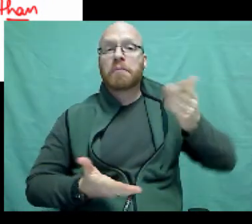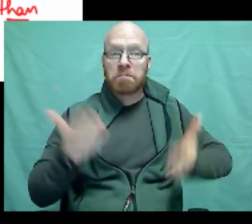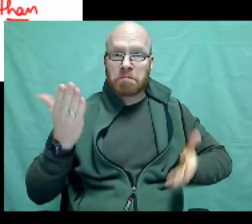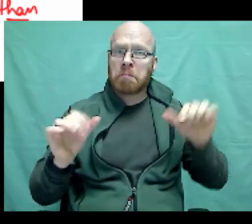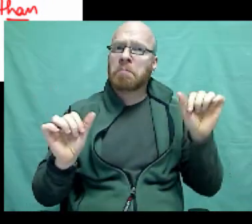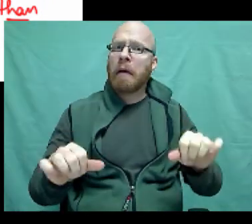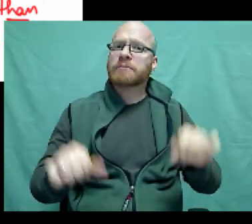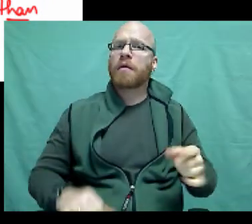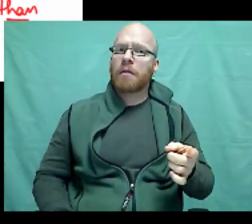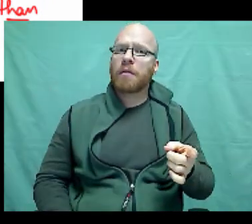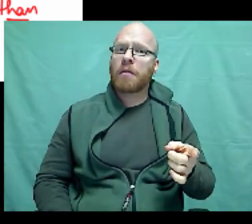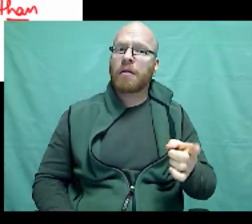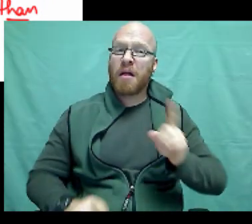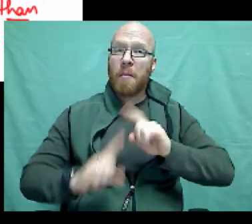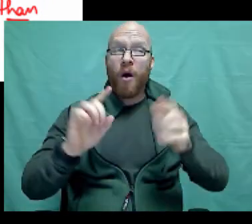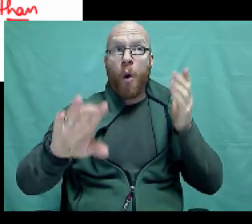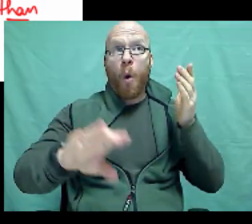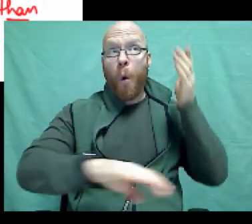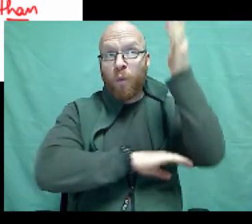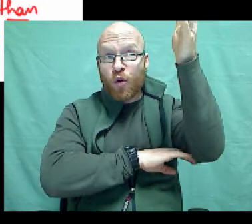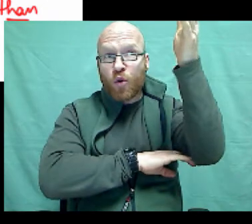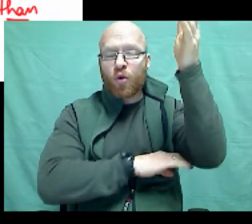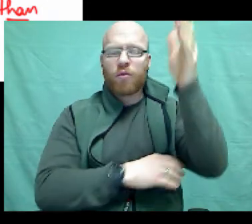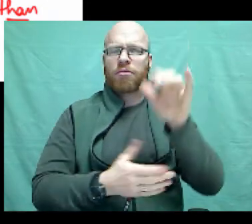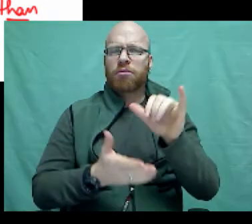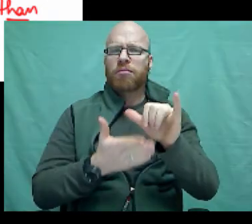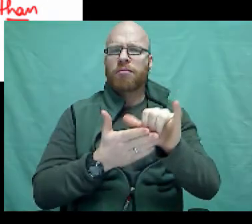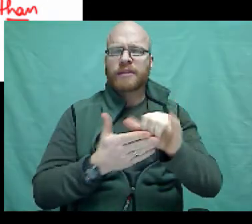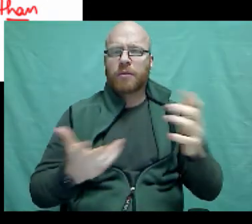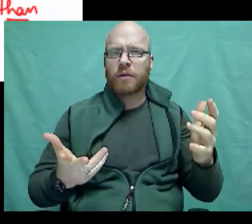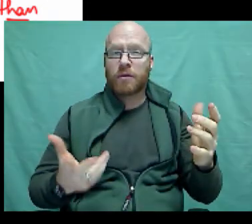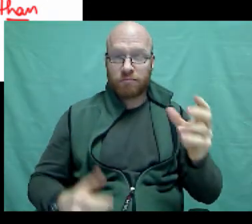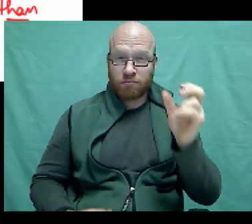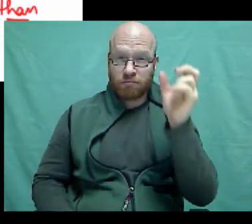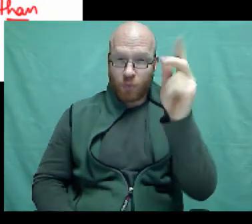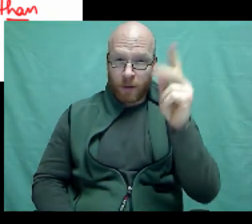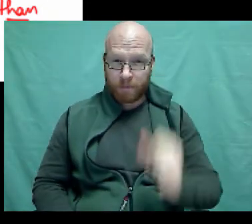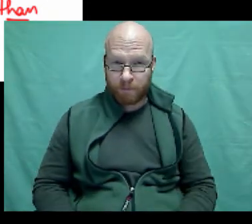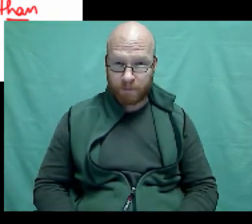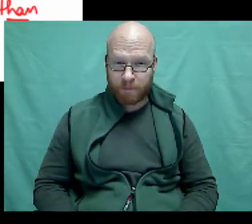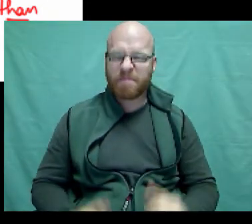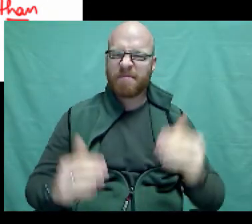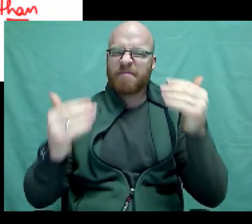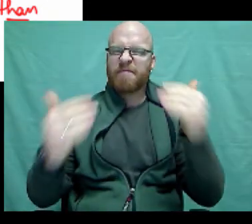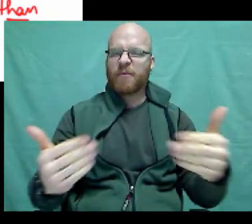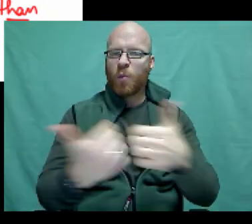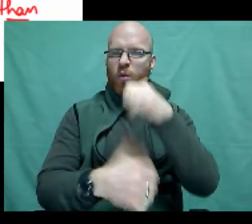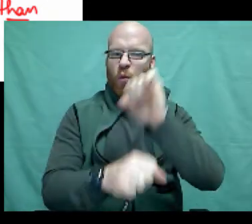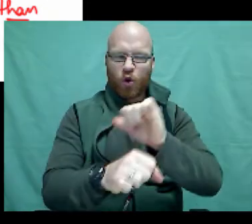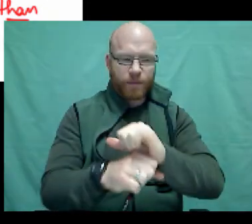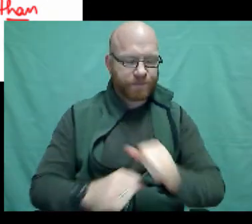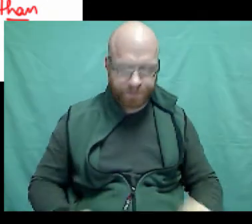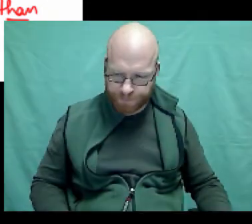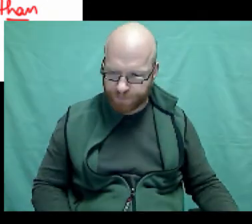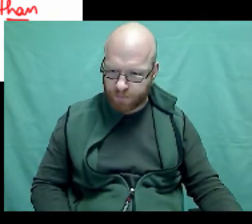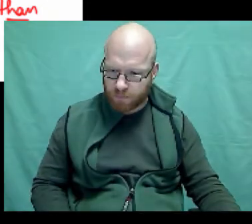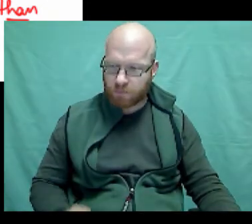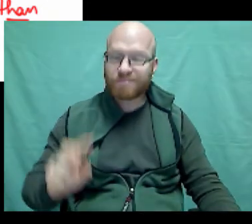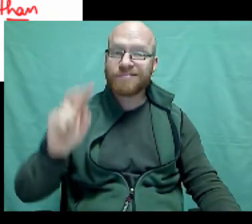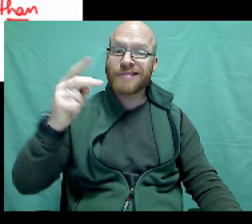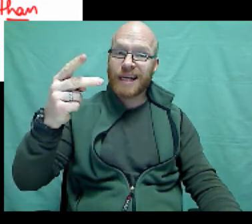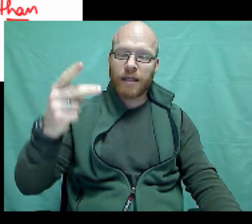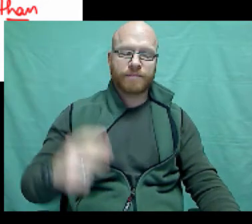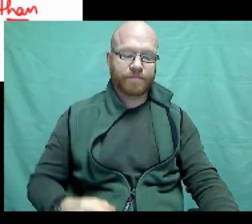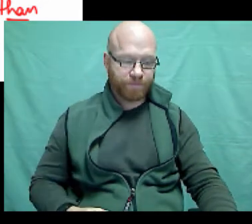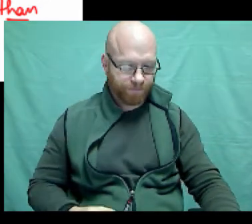the dorm. But really, what we can't have are students or non-students that number